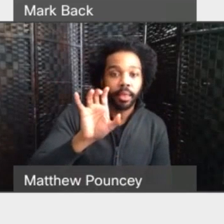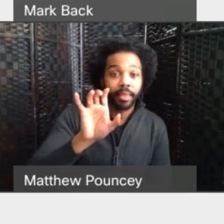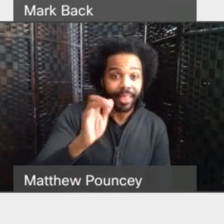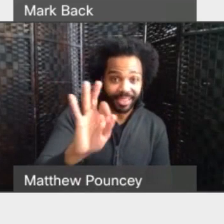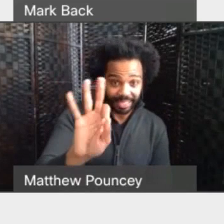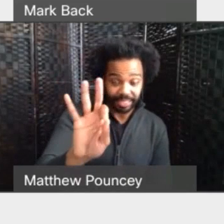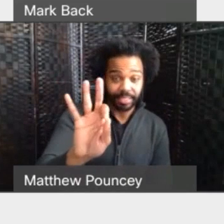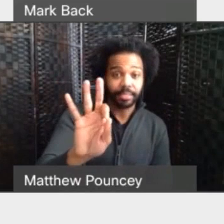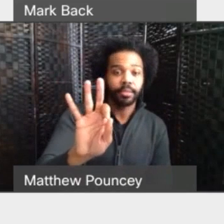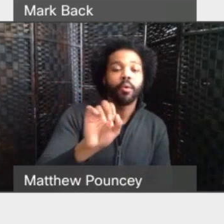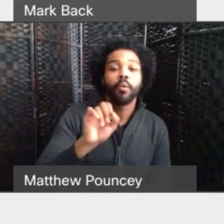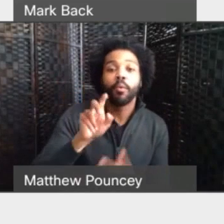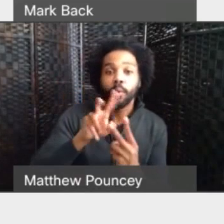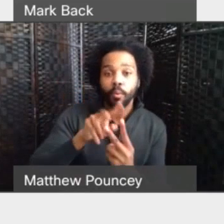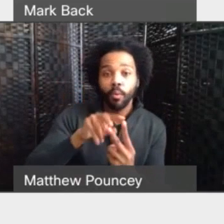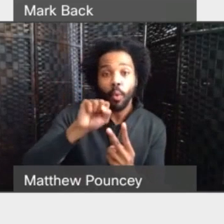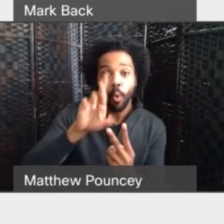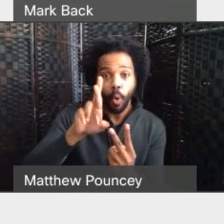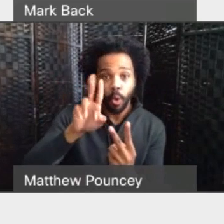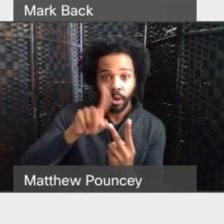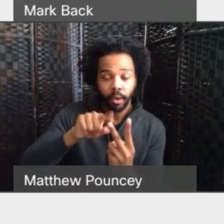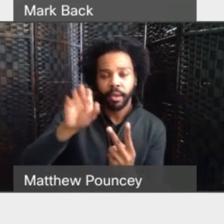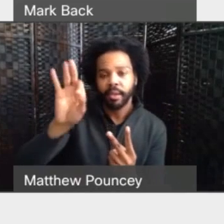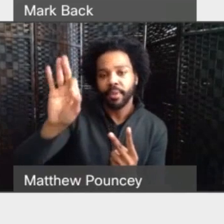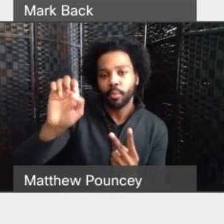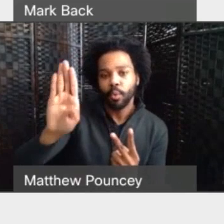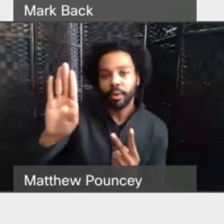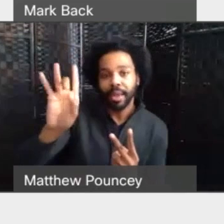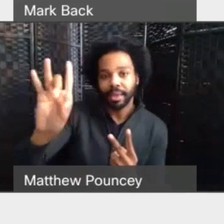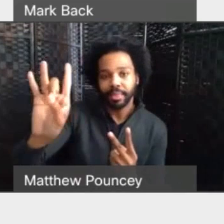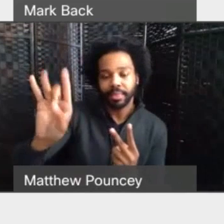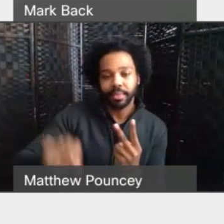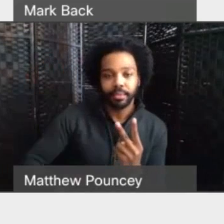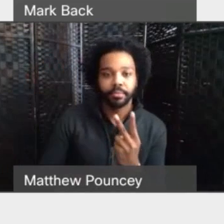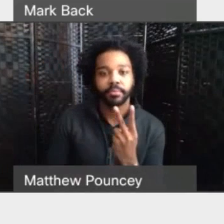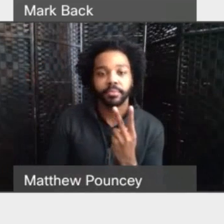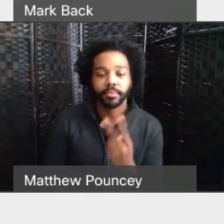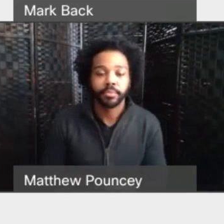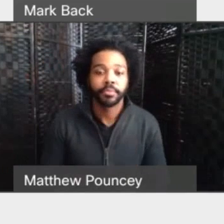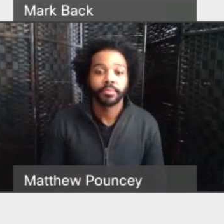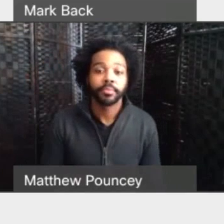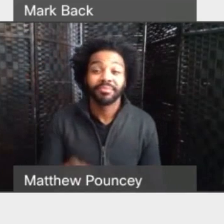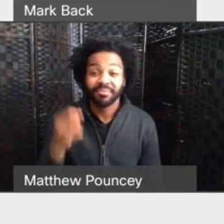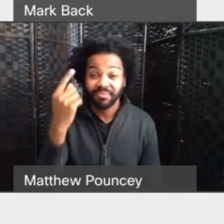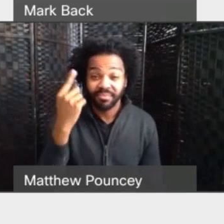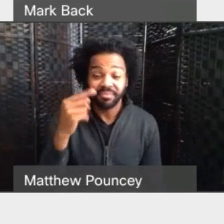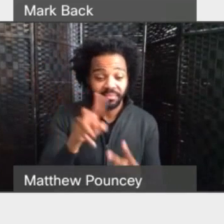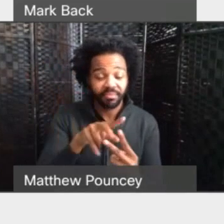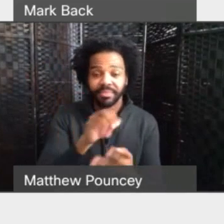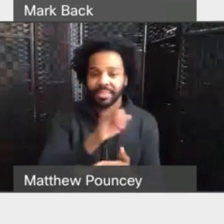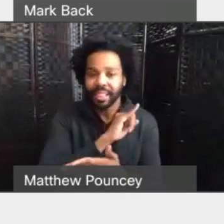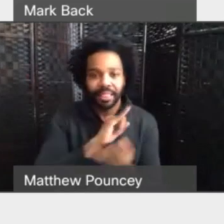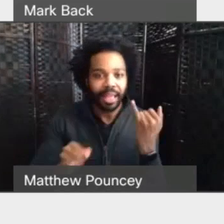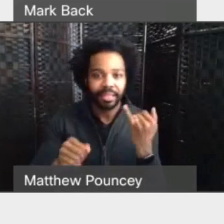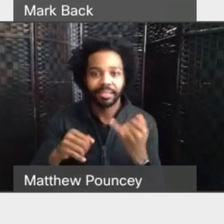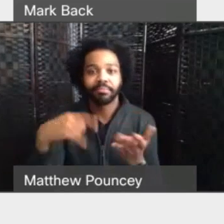19th date or the February 8th date. It says last week in discussing vaccines for